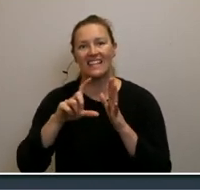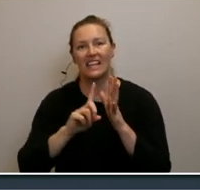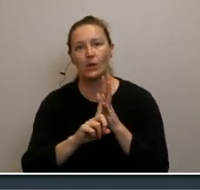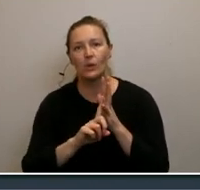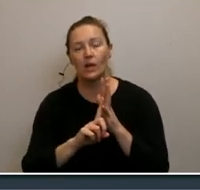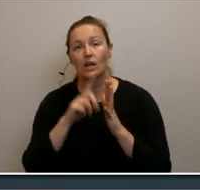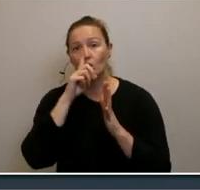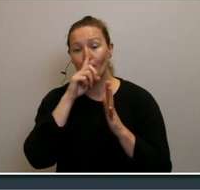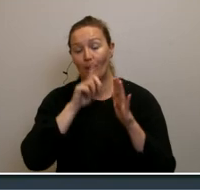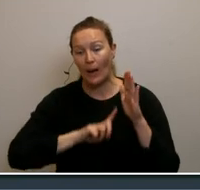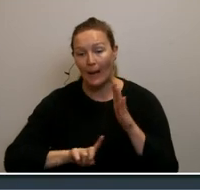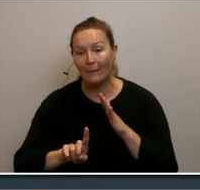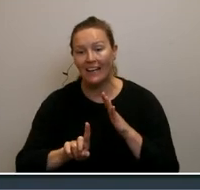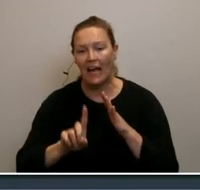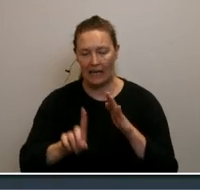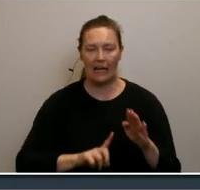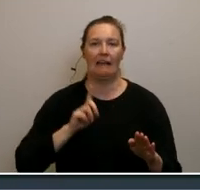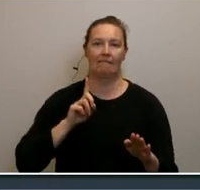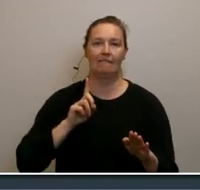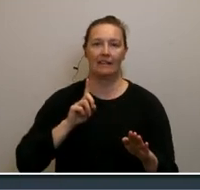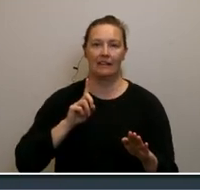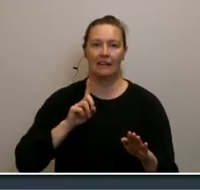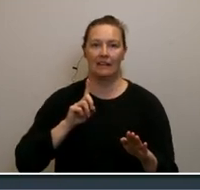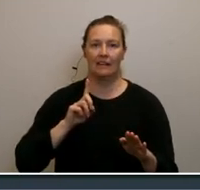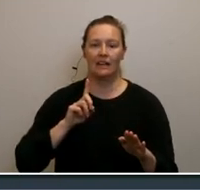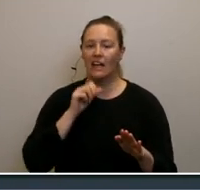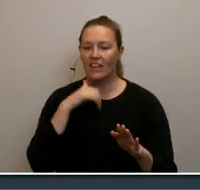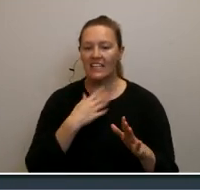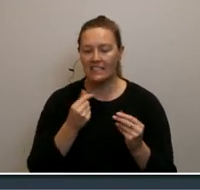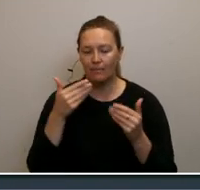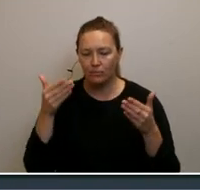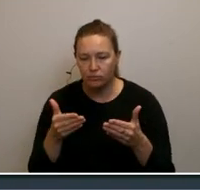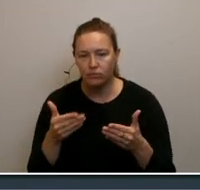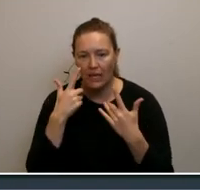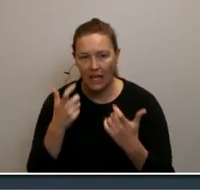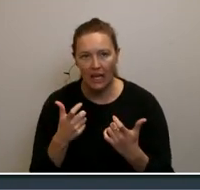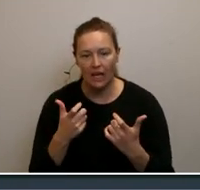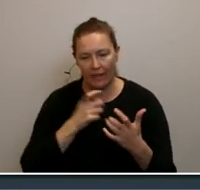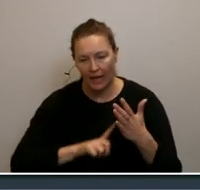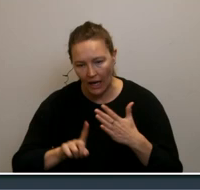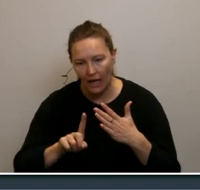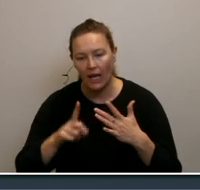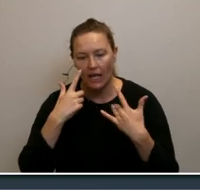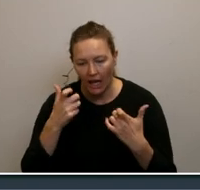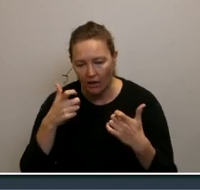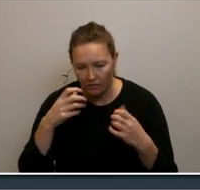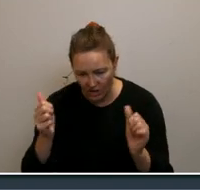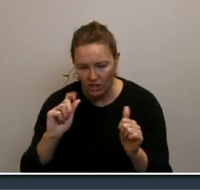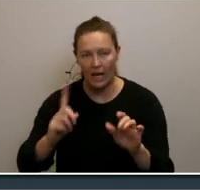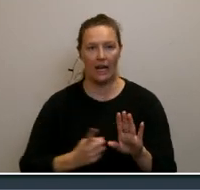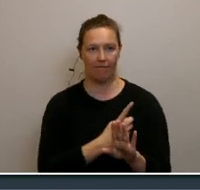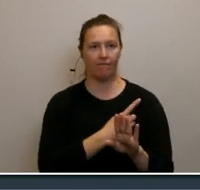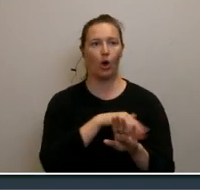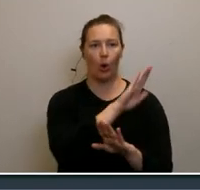ICU, so people come in and go out again. They need to have some acute care and symptom management, but we're always